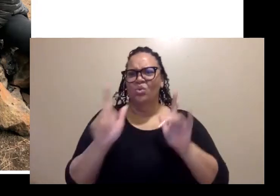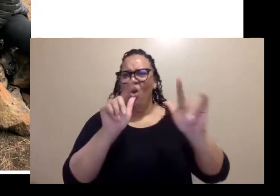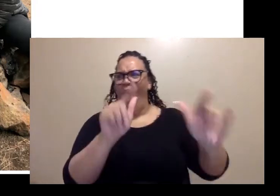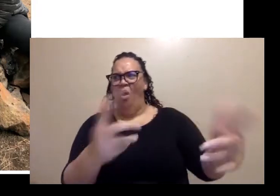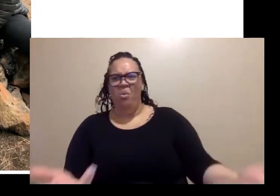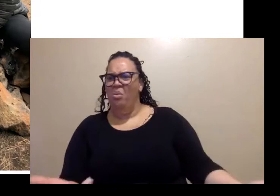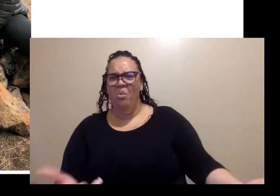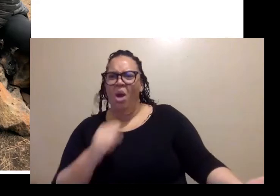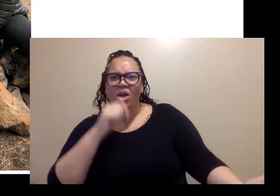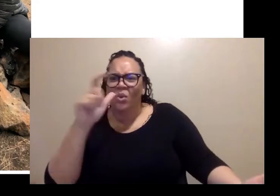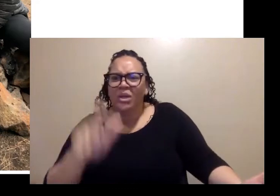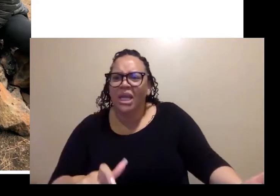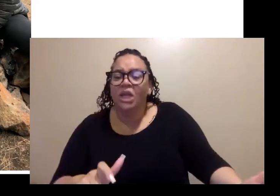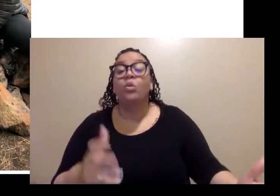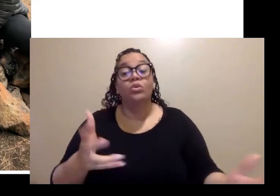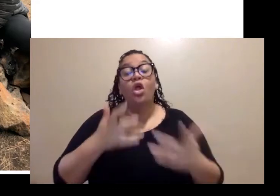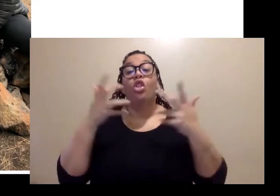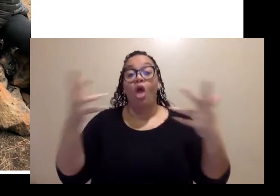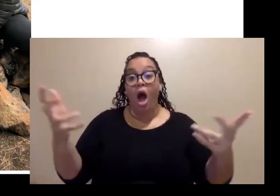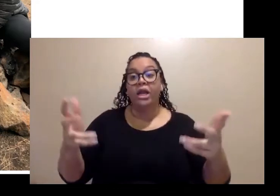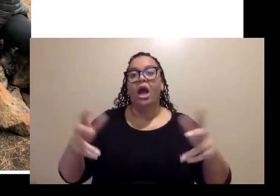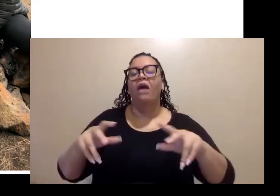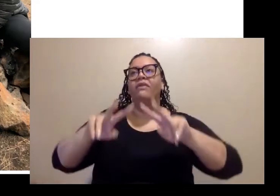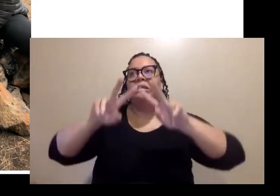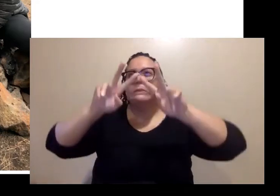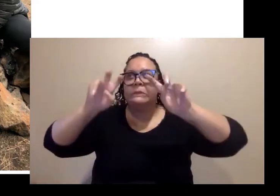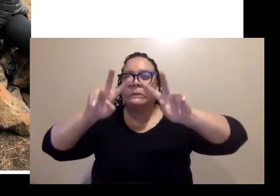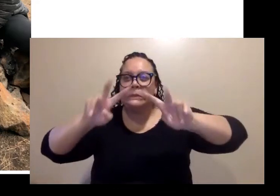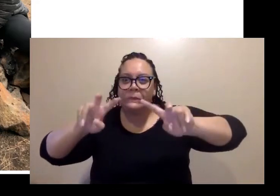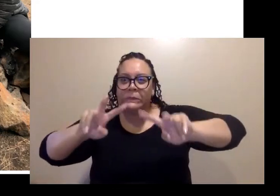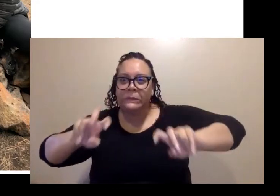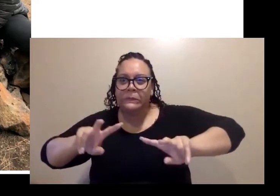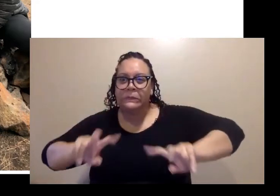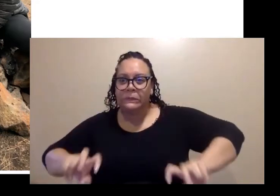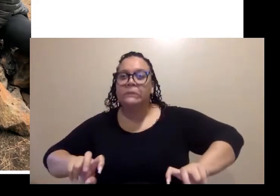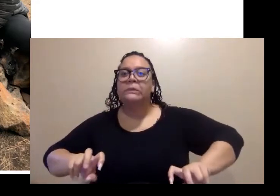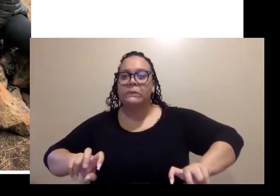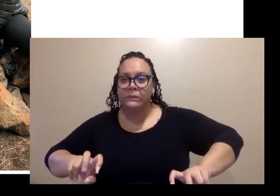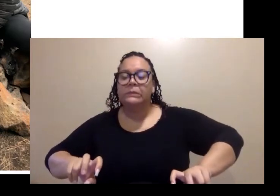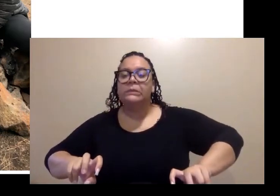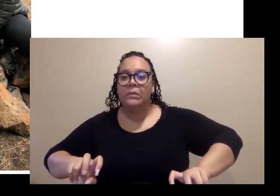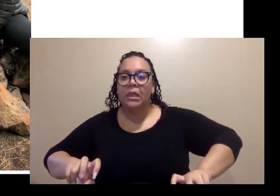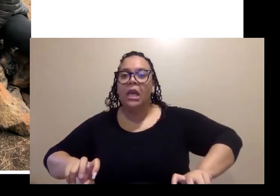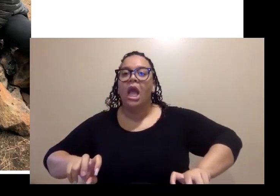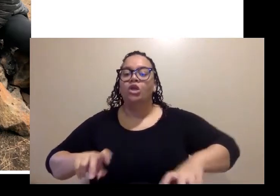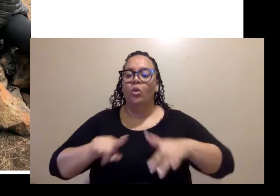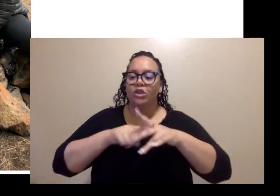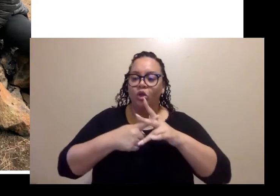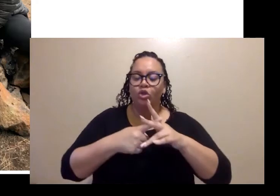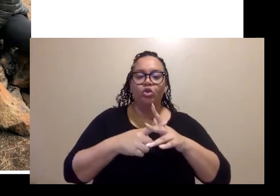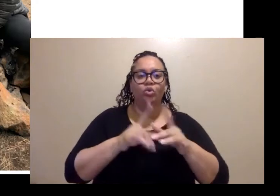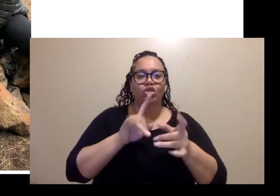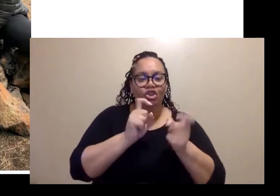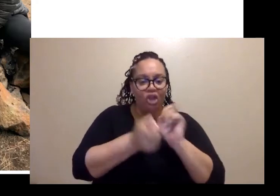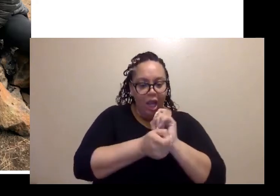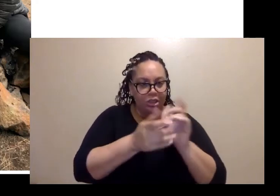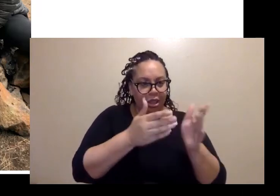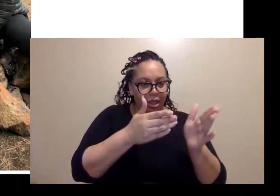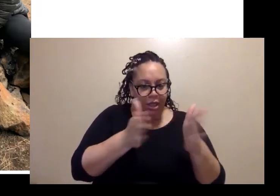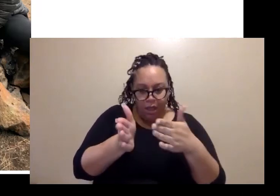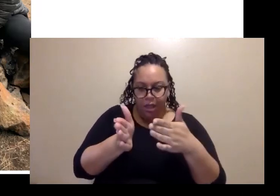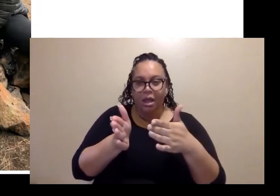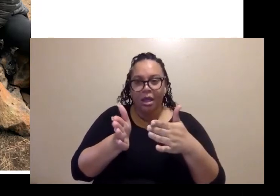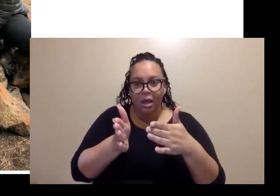so there was a lot of deconstructing in that way. And then what I noticed is that it started to shift and change even the narratives that